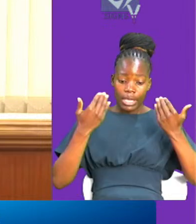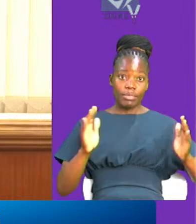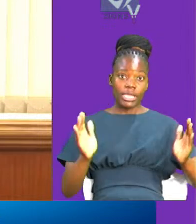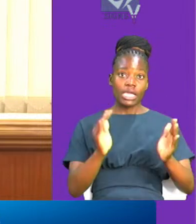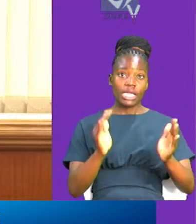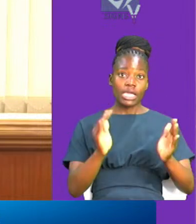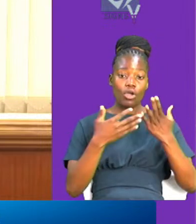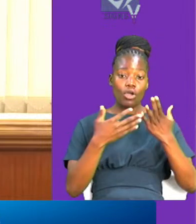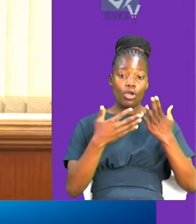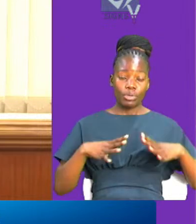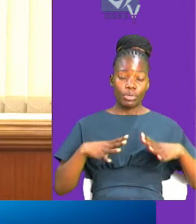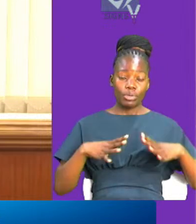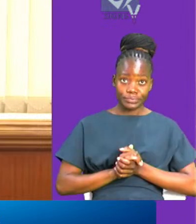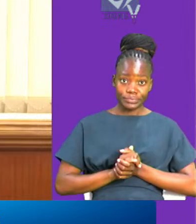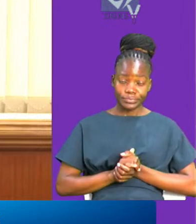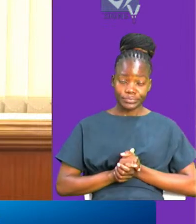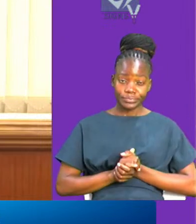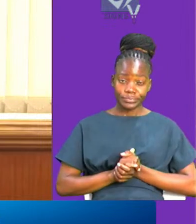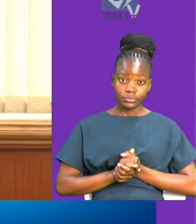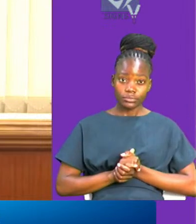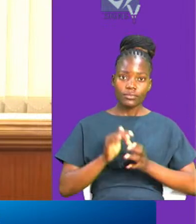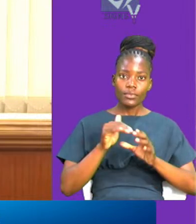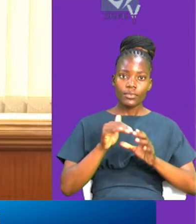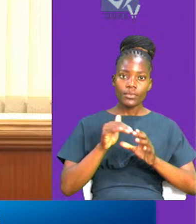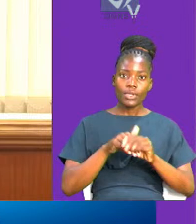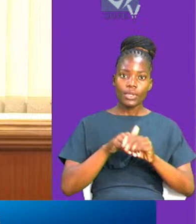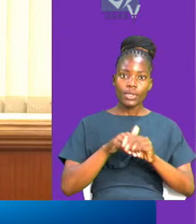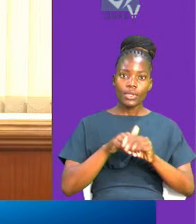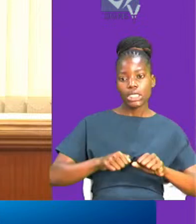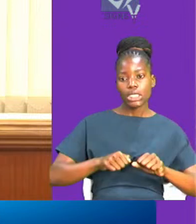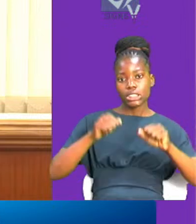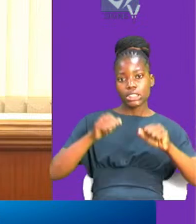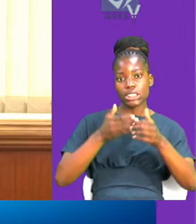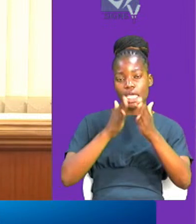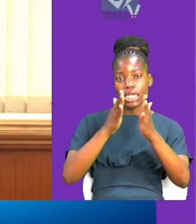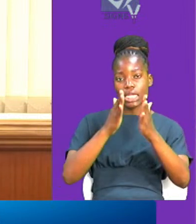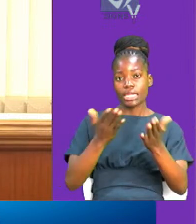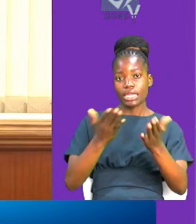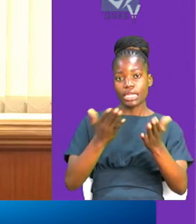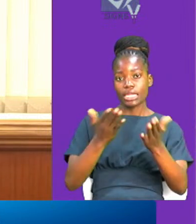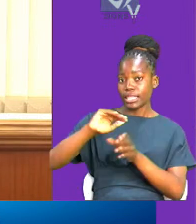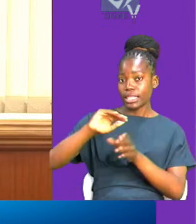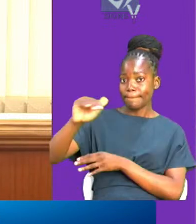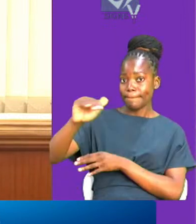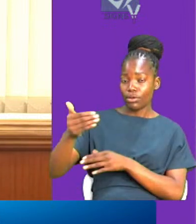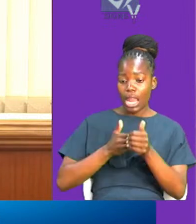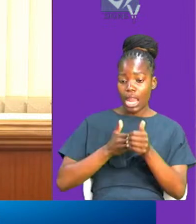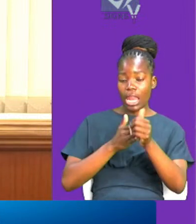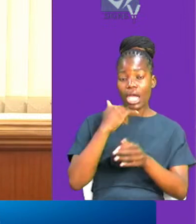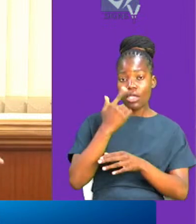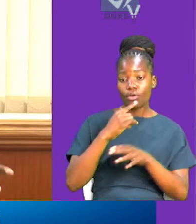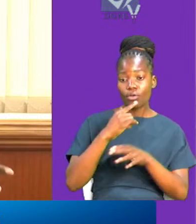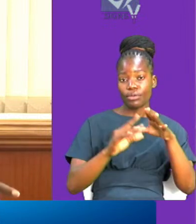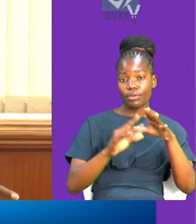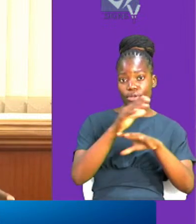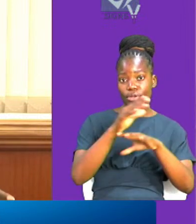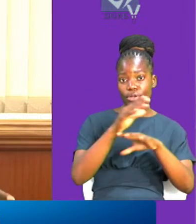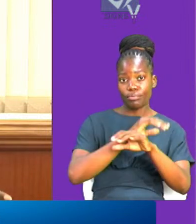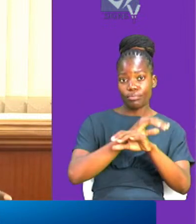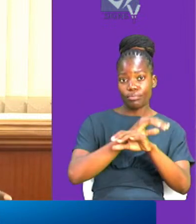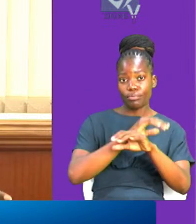all the senior leaders within the mountain, led by the deputy president, to mentor those